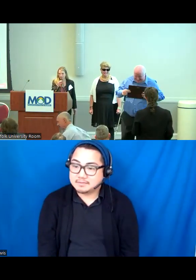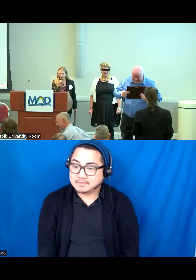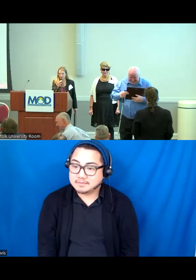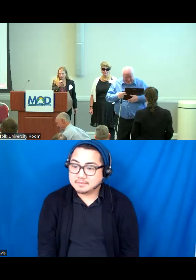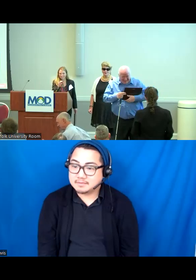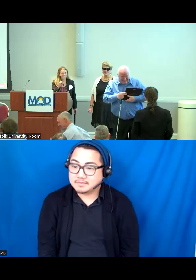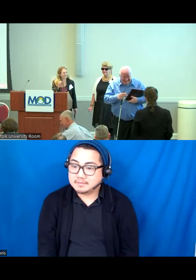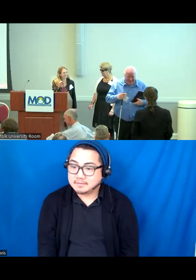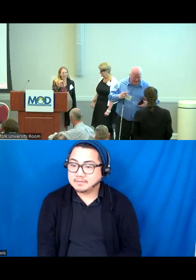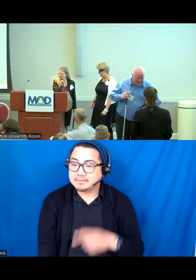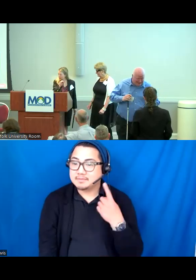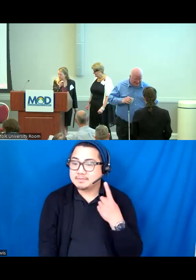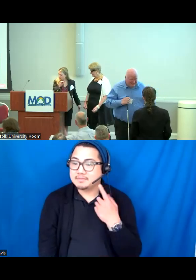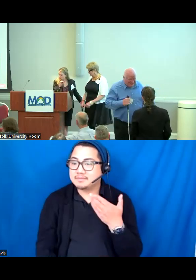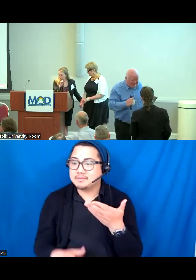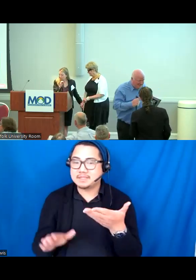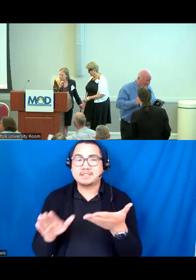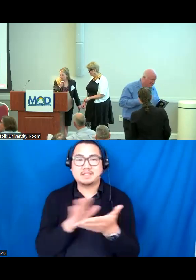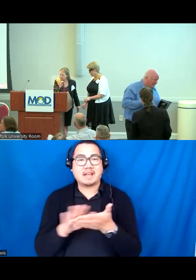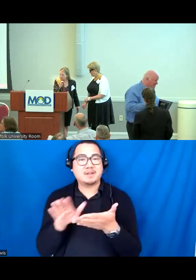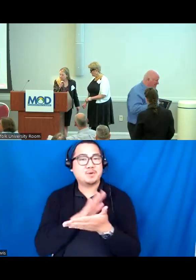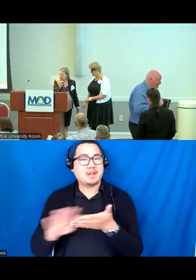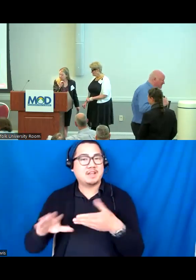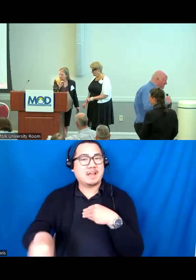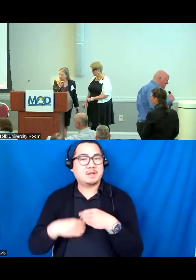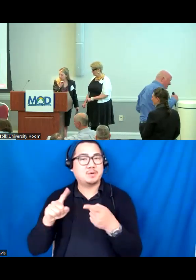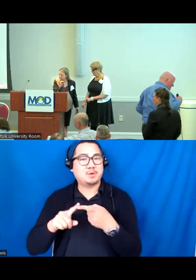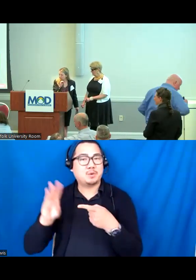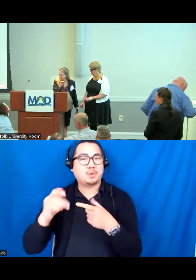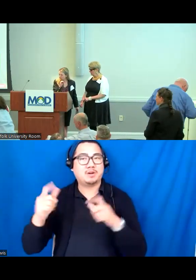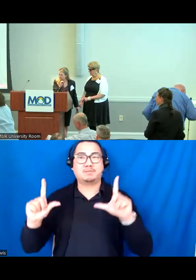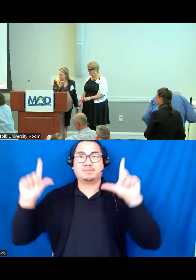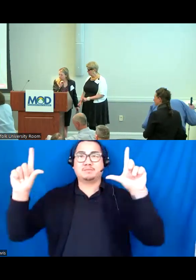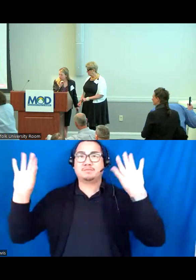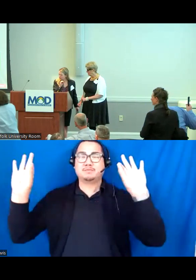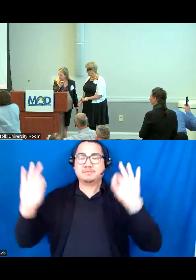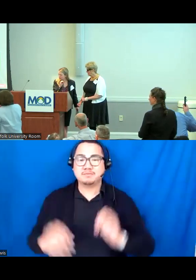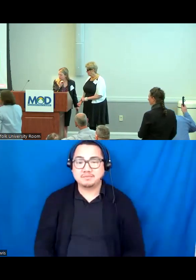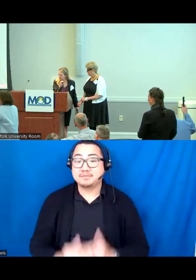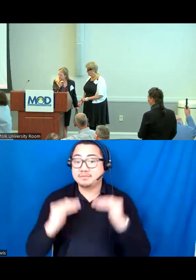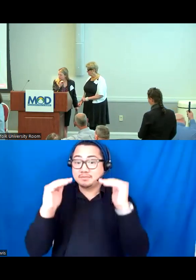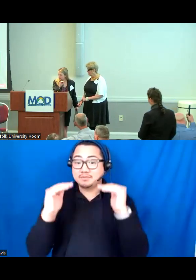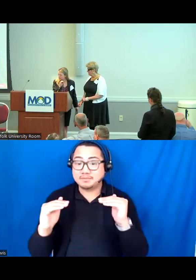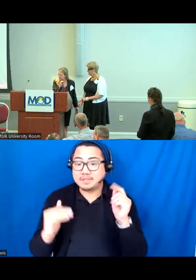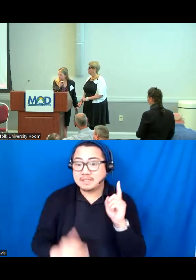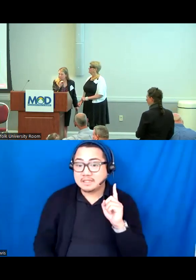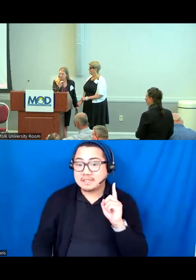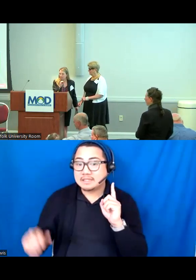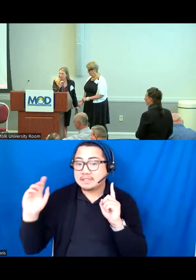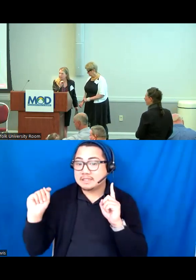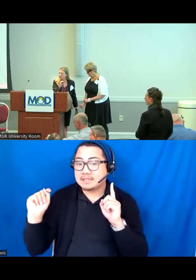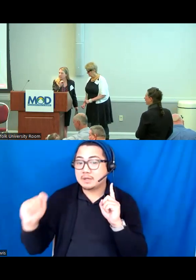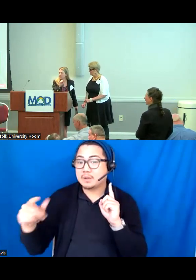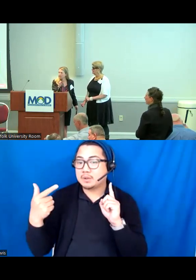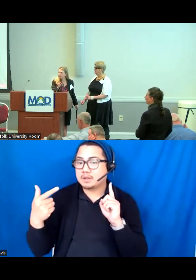Nice addition to the wall. Greater Boston Legal Services. That's Taramati Doucette and Dan